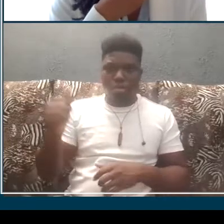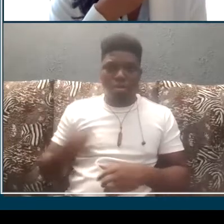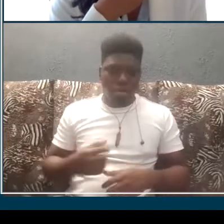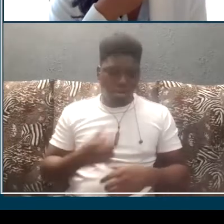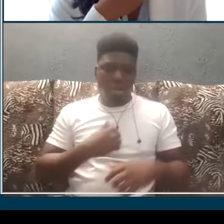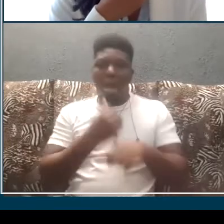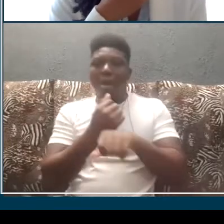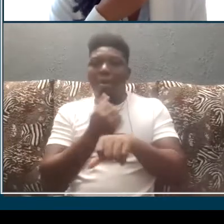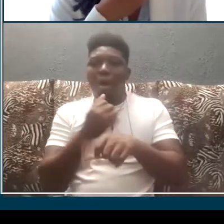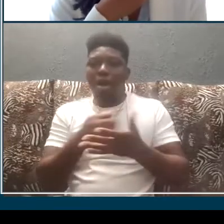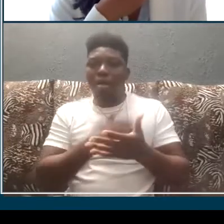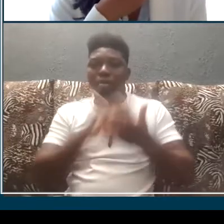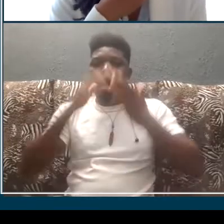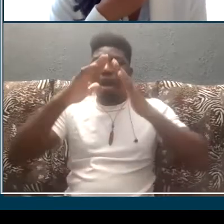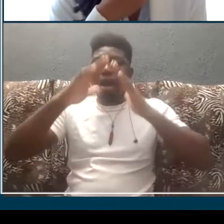more safer for me.